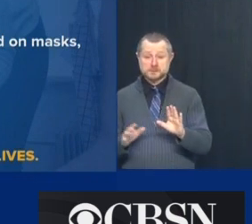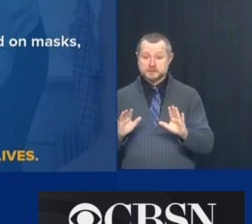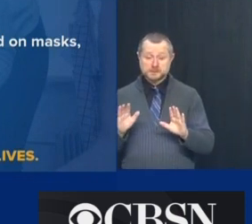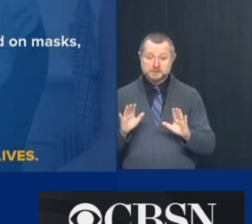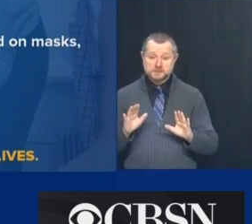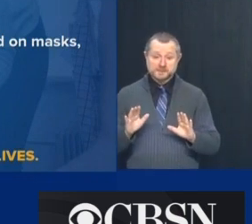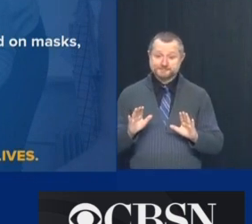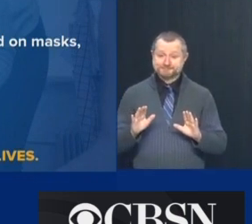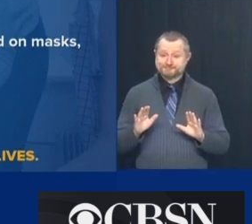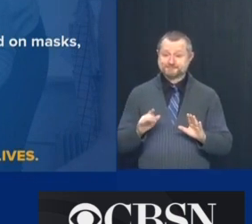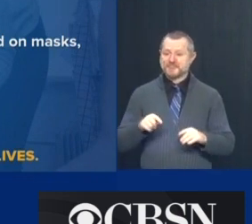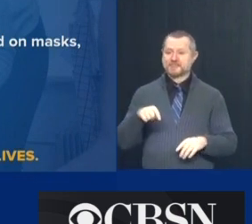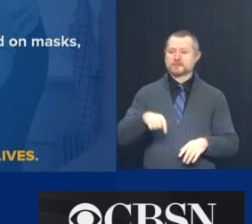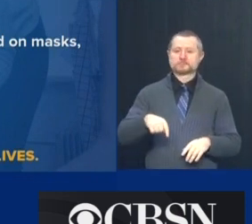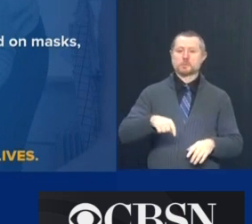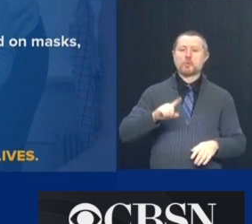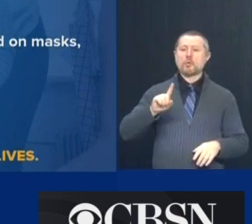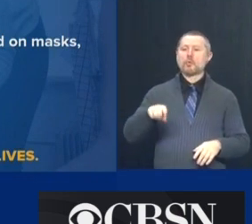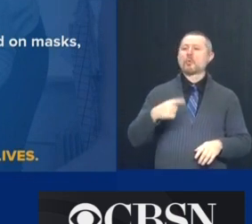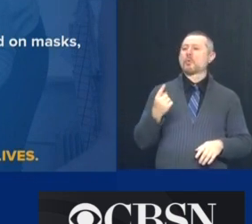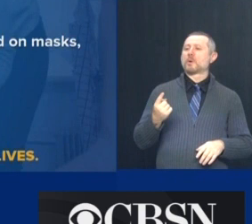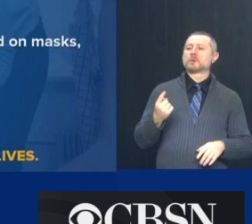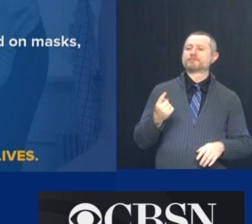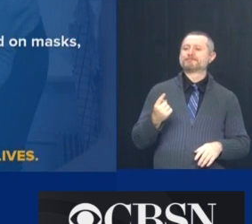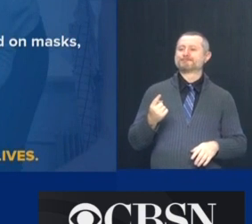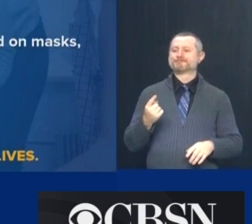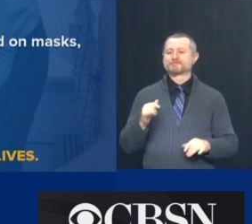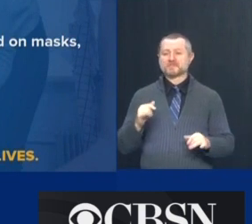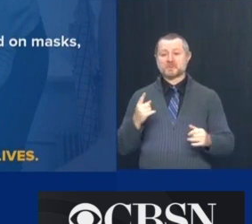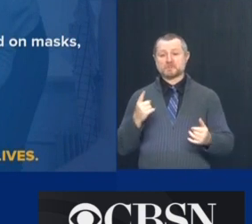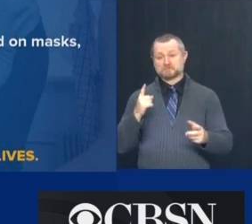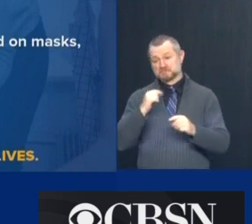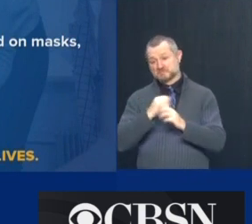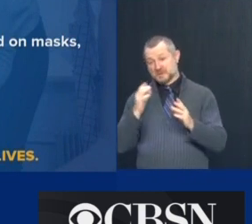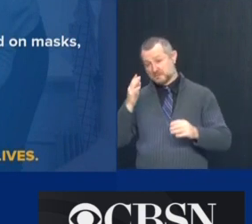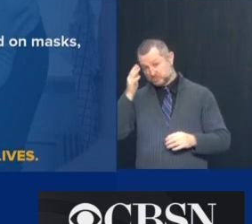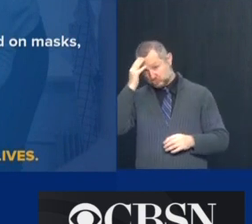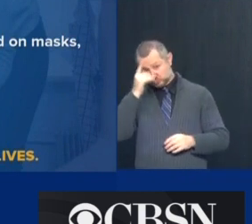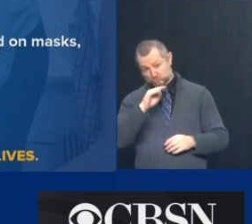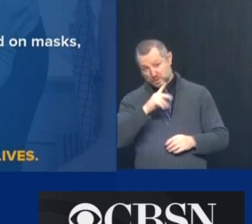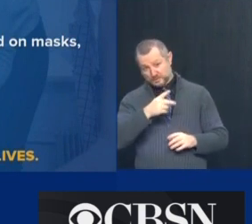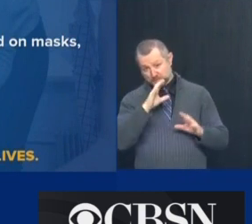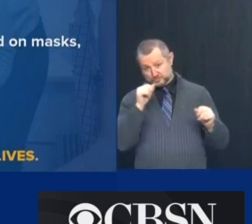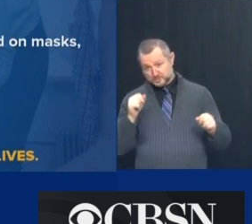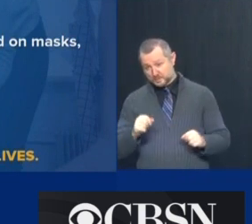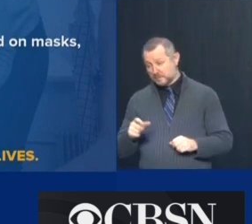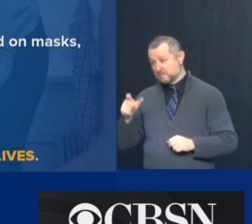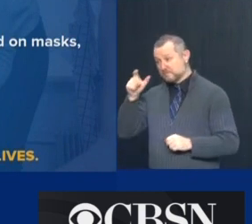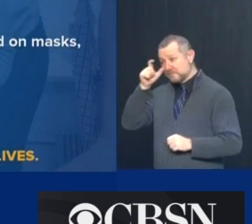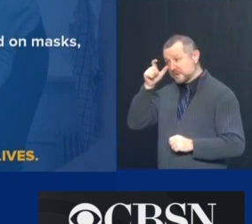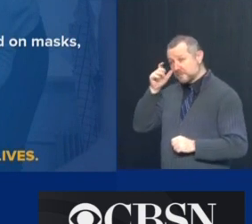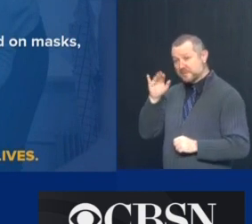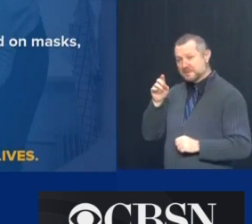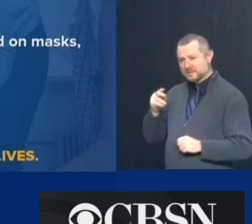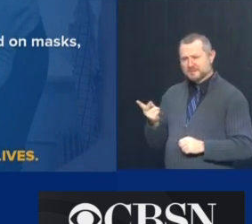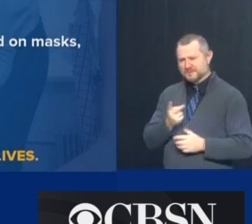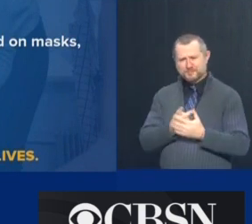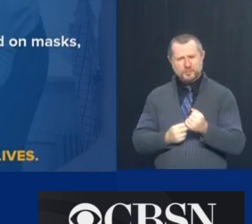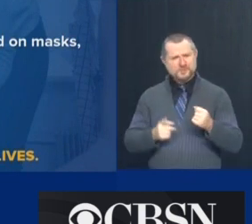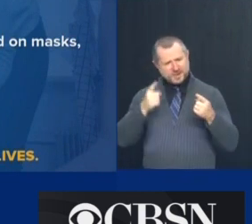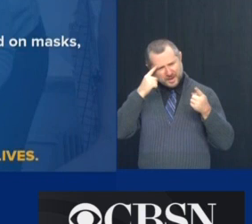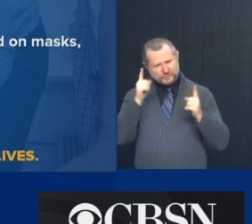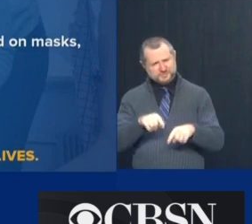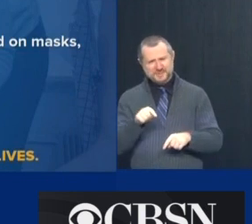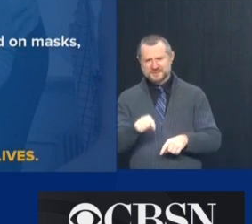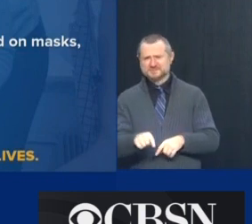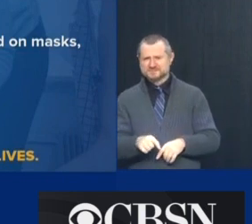is probably the only issue President Trump's people and Joe Biden's people have agreed on.